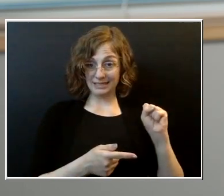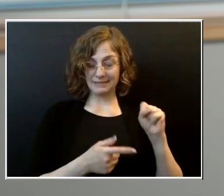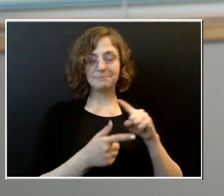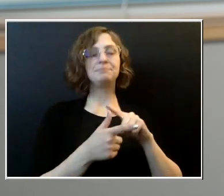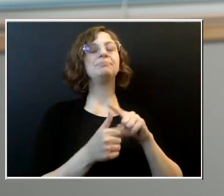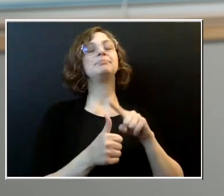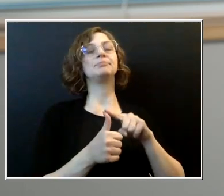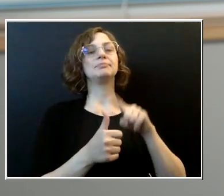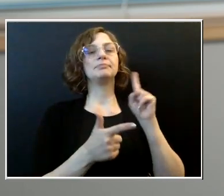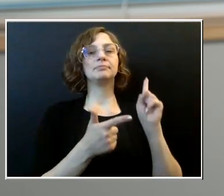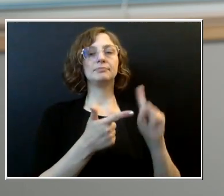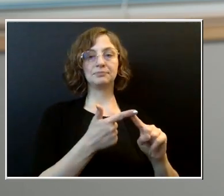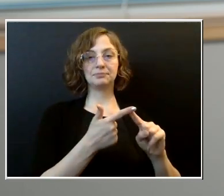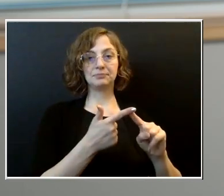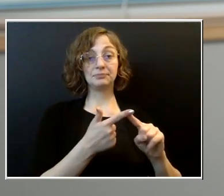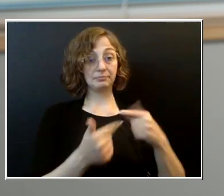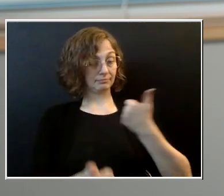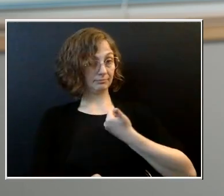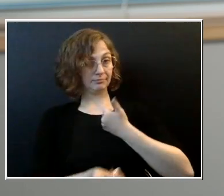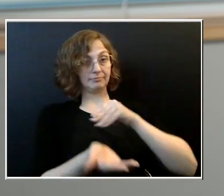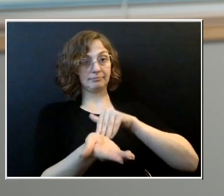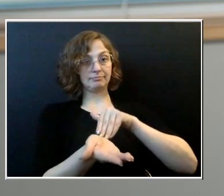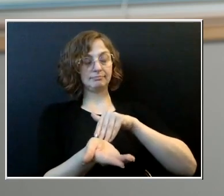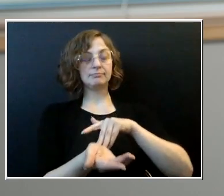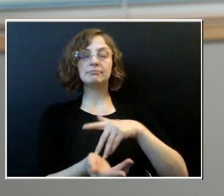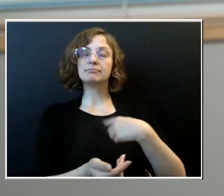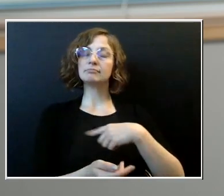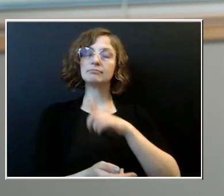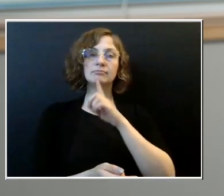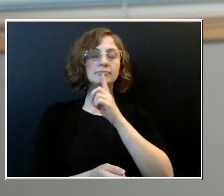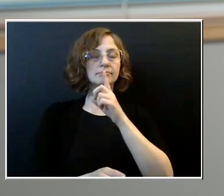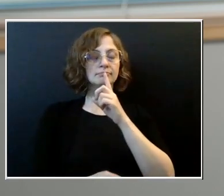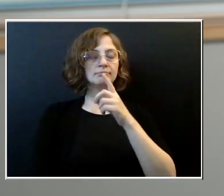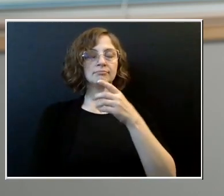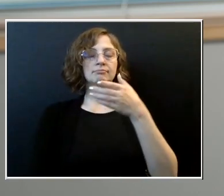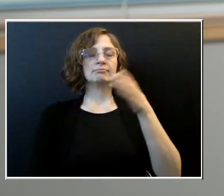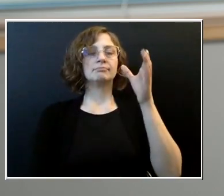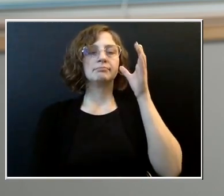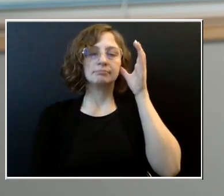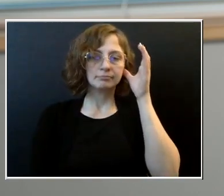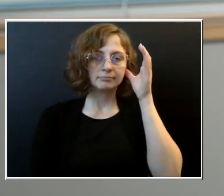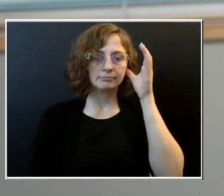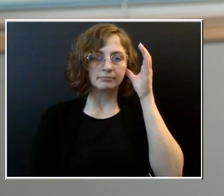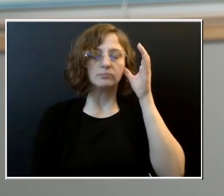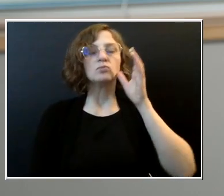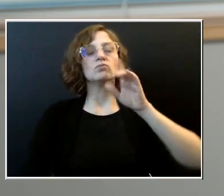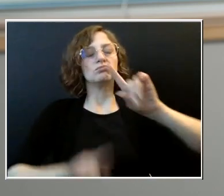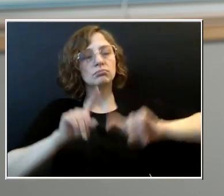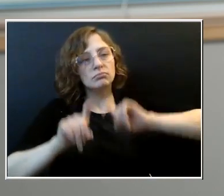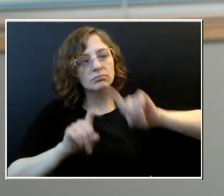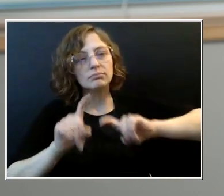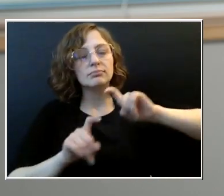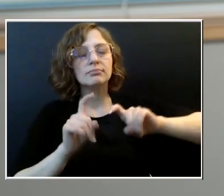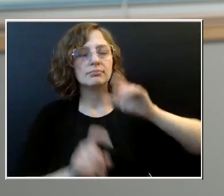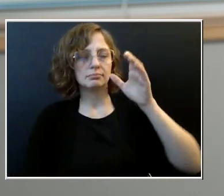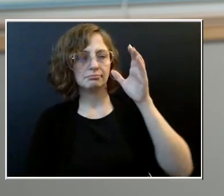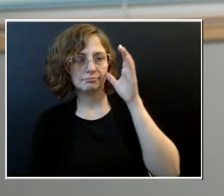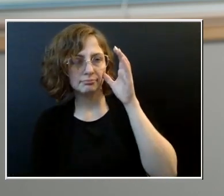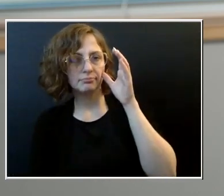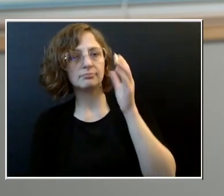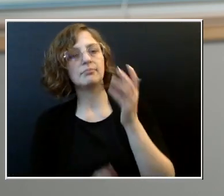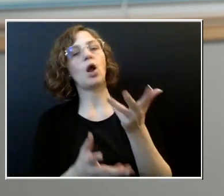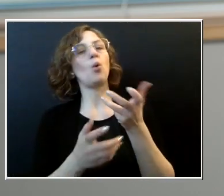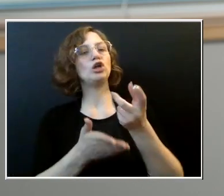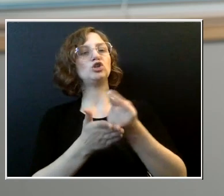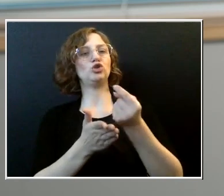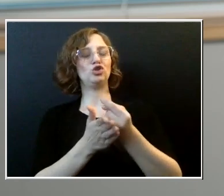I make a huge effort to listen and listen intensely and ask a lot of questions to treat the patient as a whole,